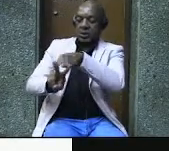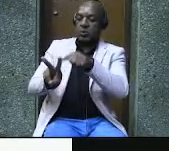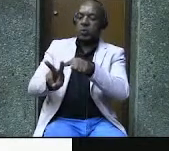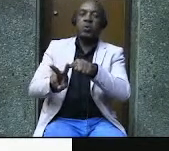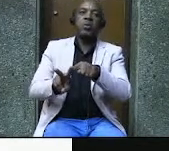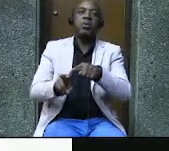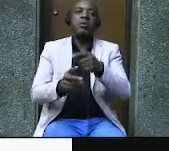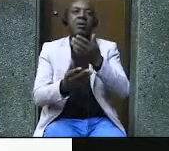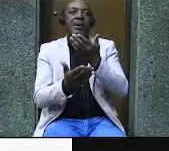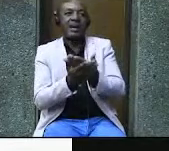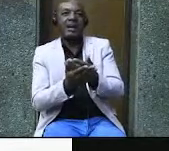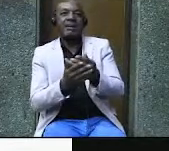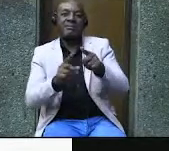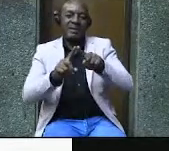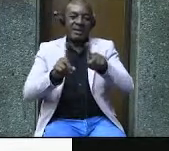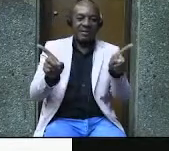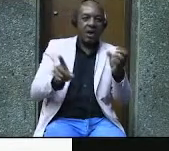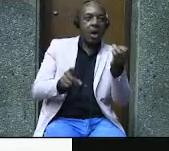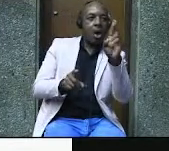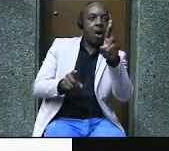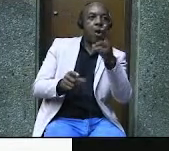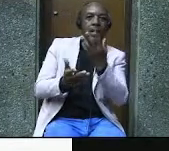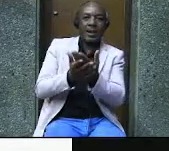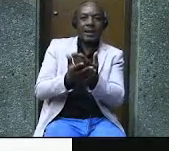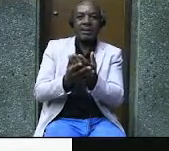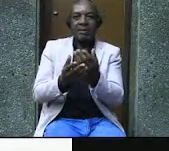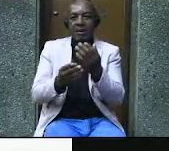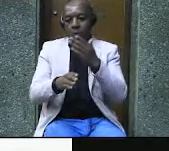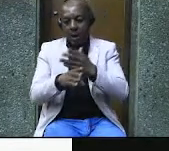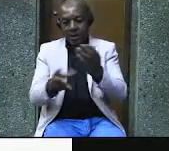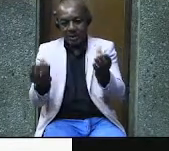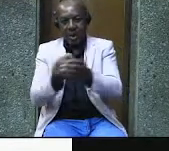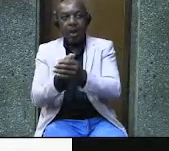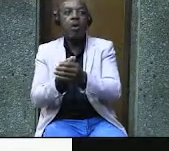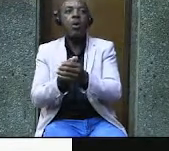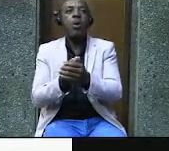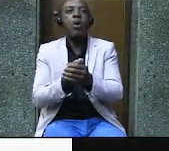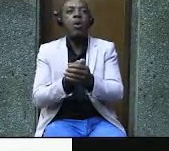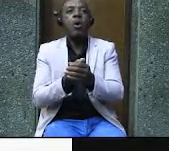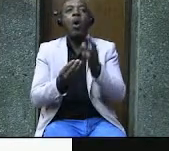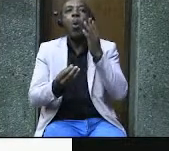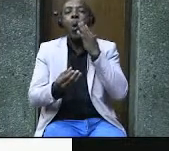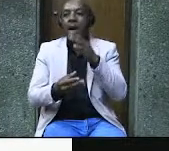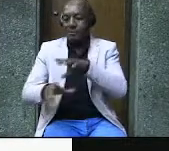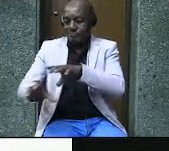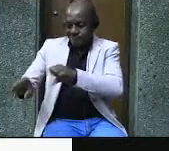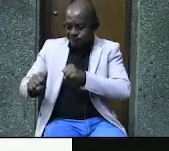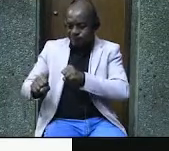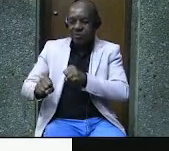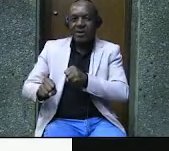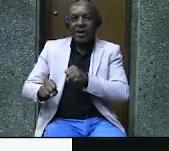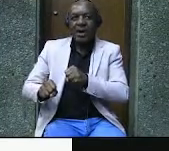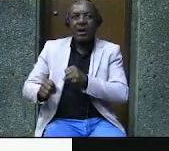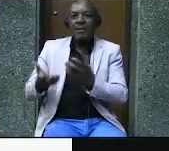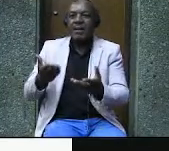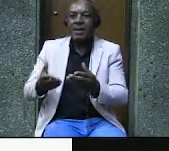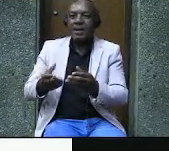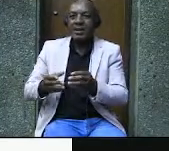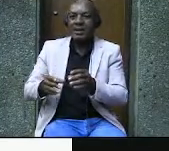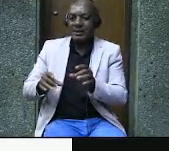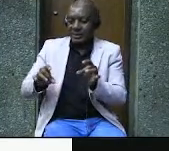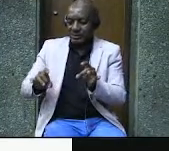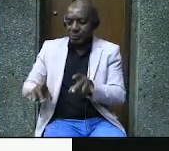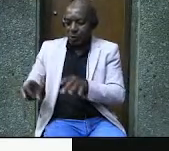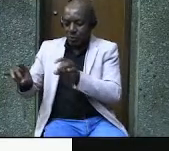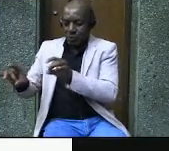separated. So when possession is delayed, it means the current owner of